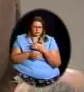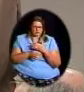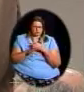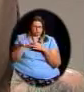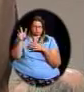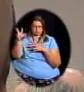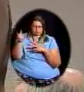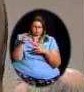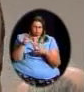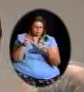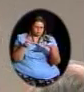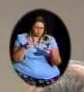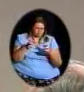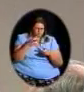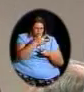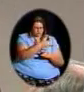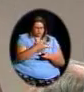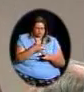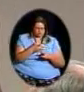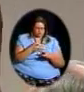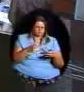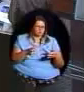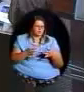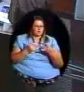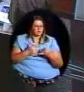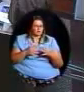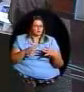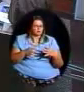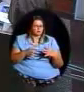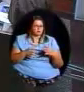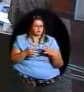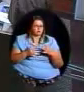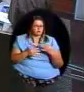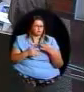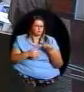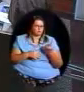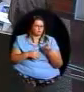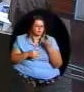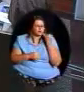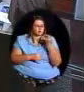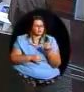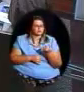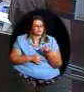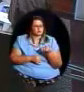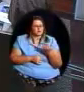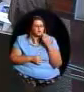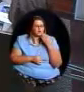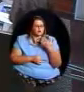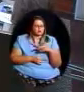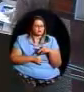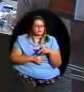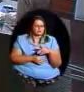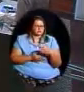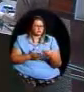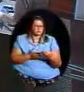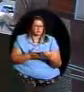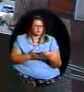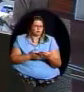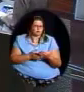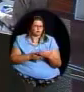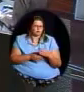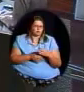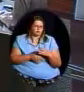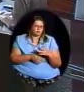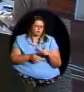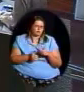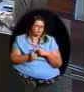of data to get that piece. The second would be, I know, Mary, that these are preliminary results, but gosh, at